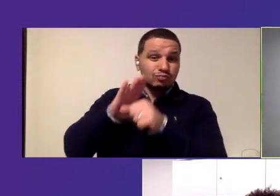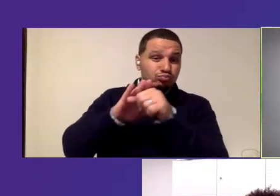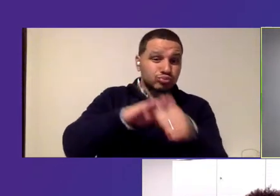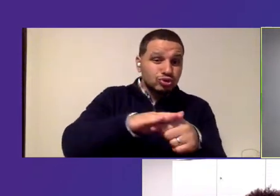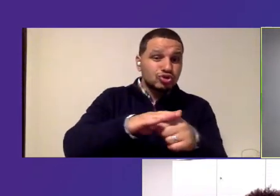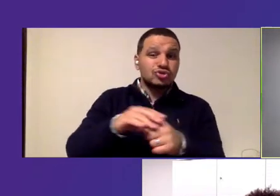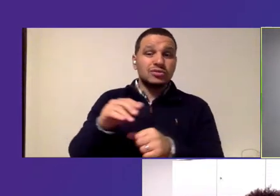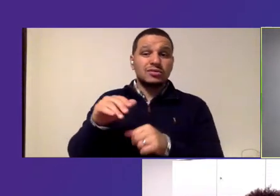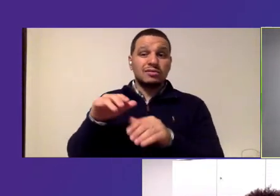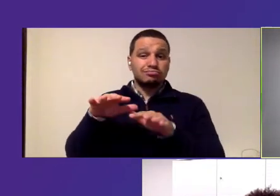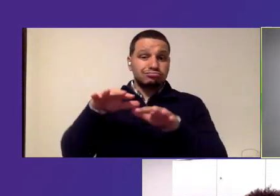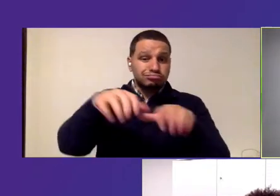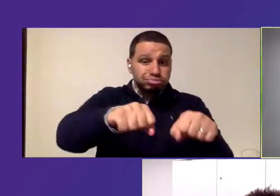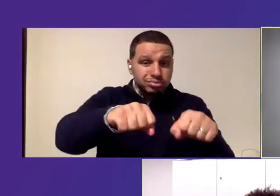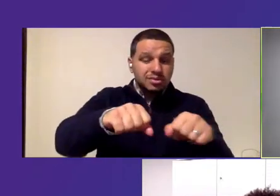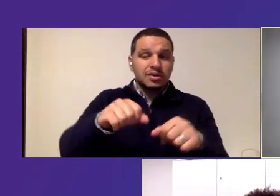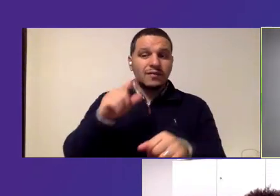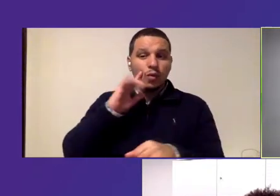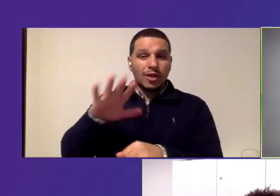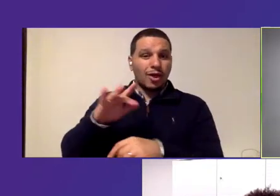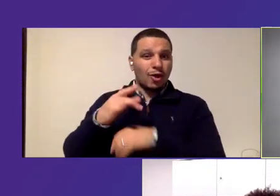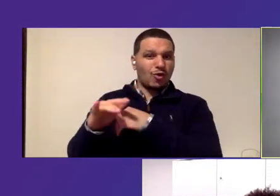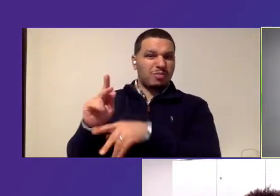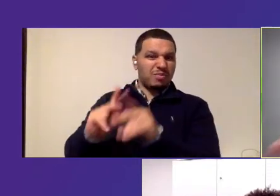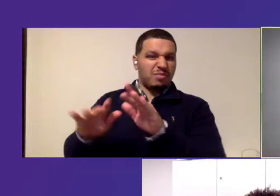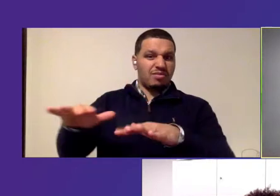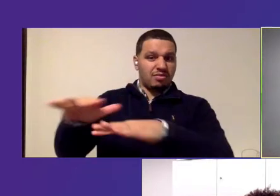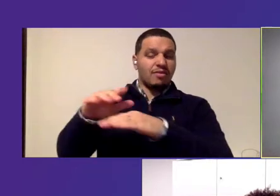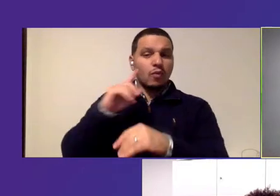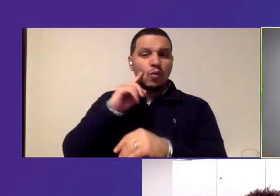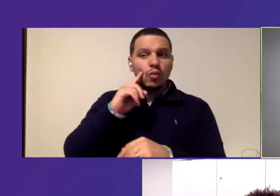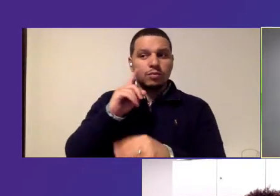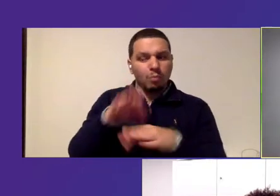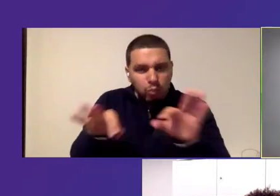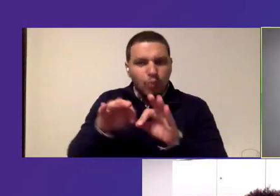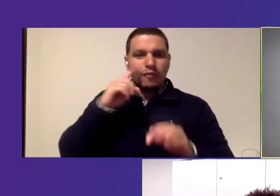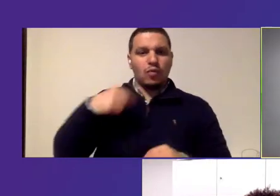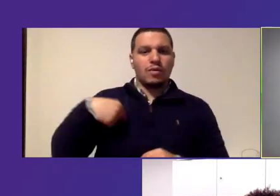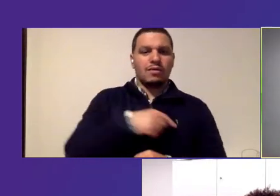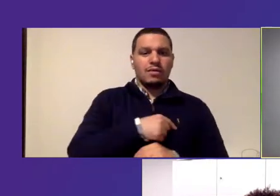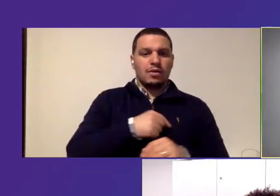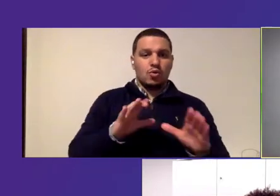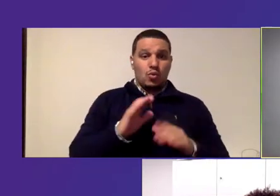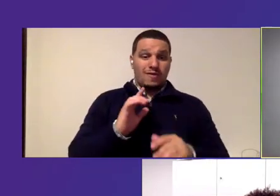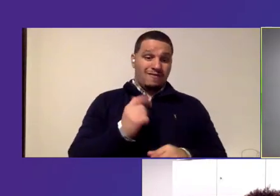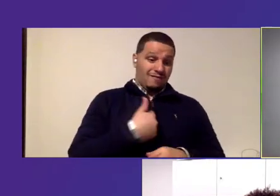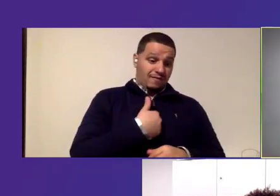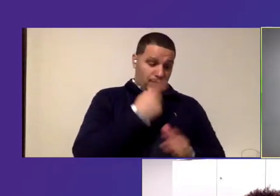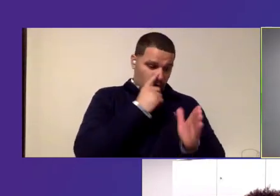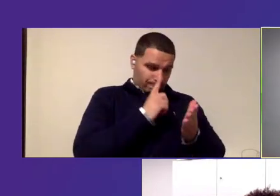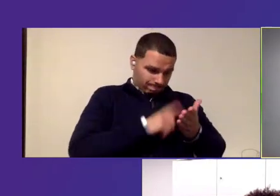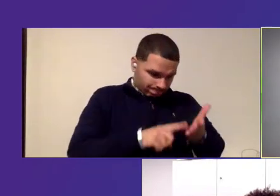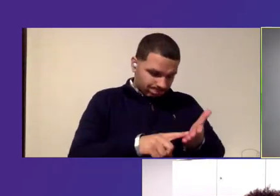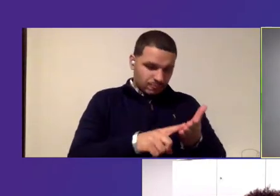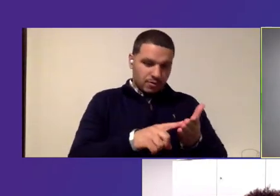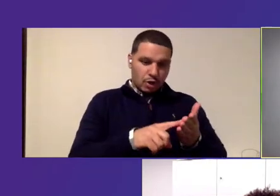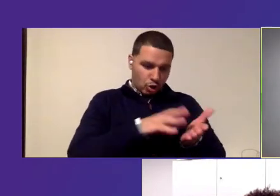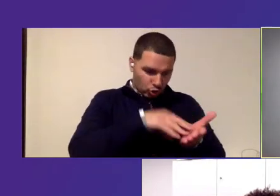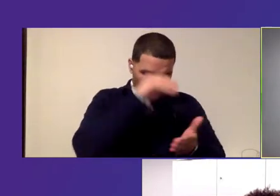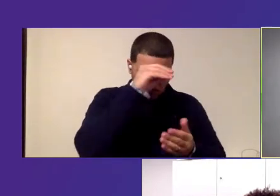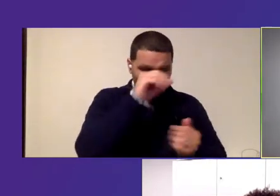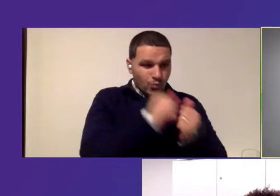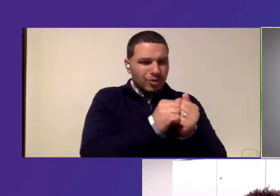Nations people. It was necessary for us to do the learning first on our own with resources that are